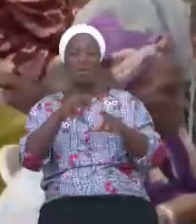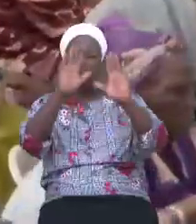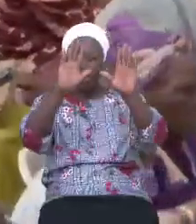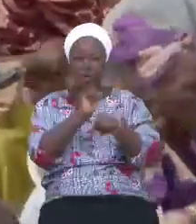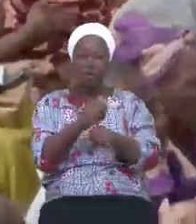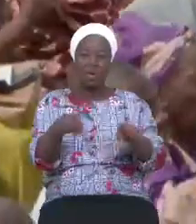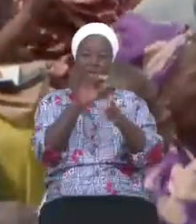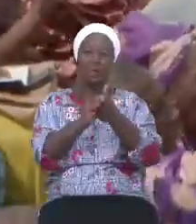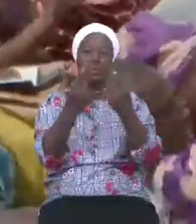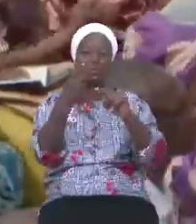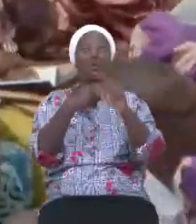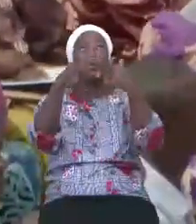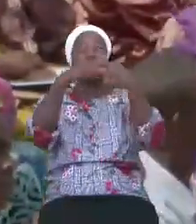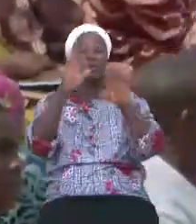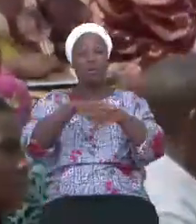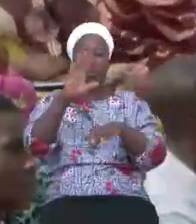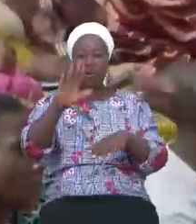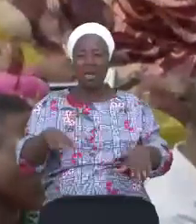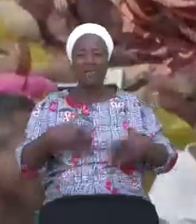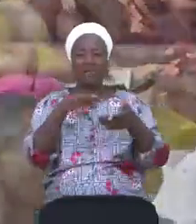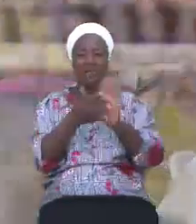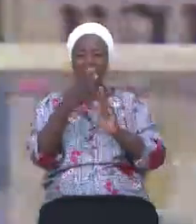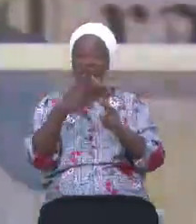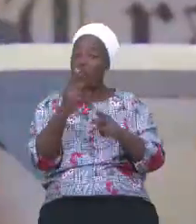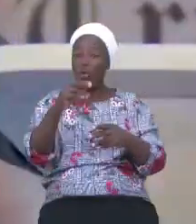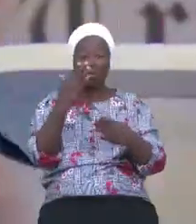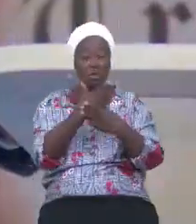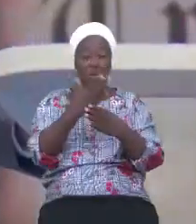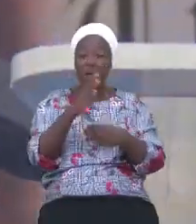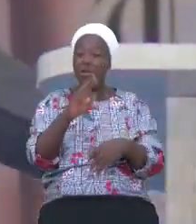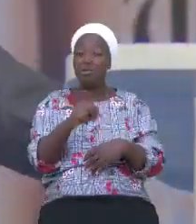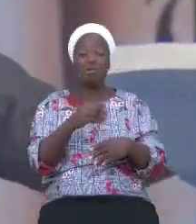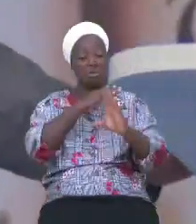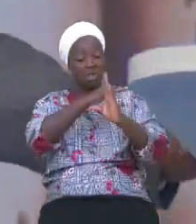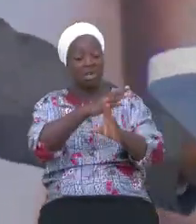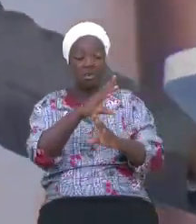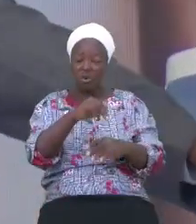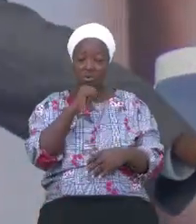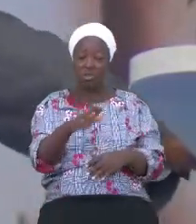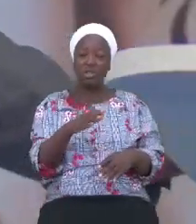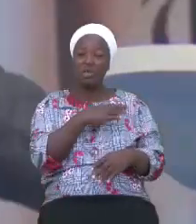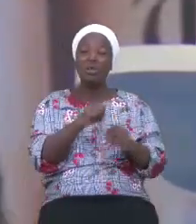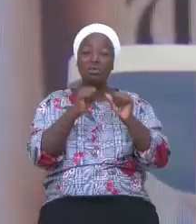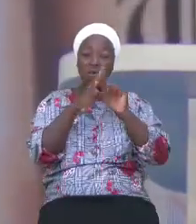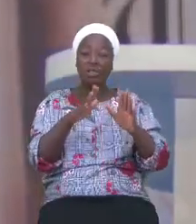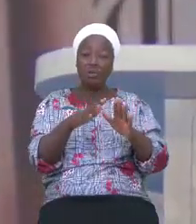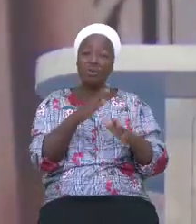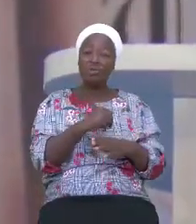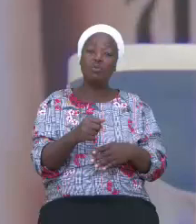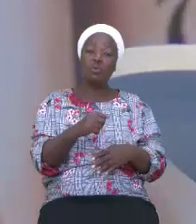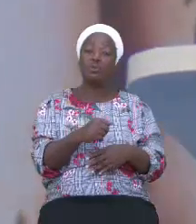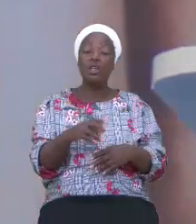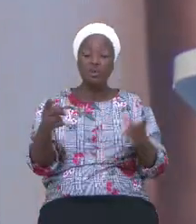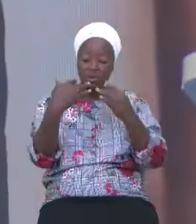heaven. There is no disturbance, there's no hindrance, there's no blockage. Today, something